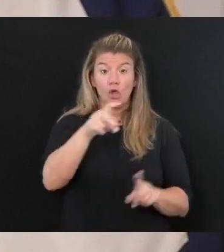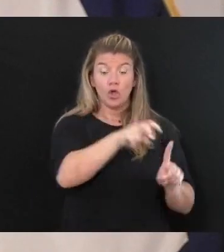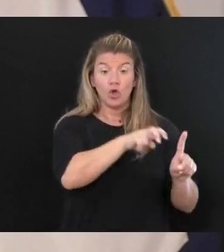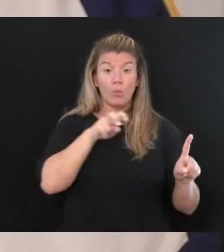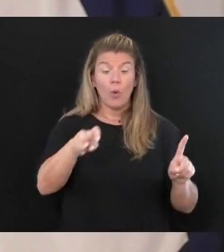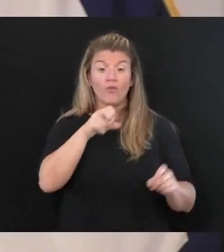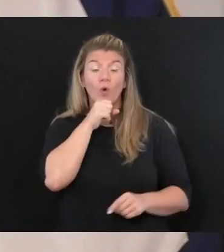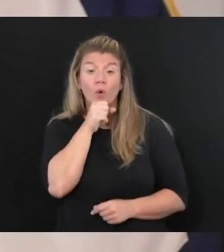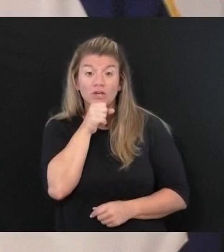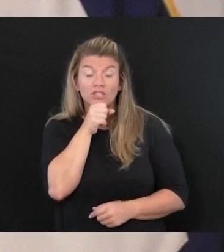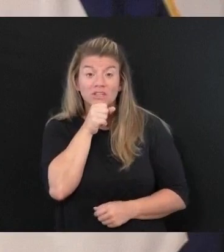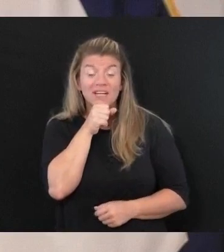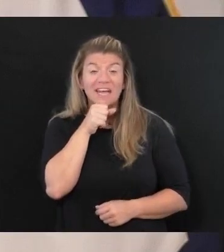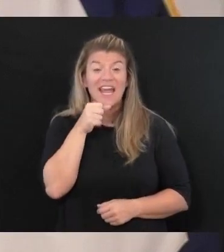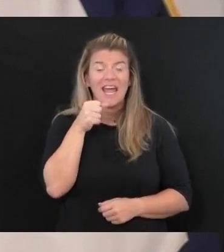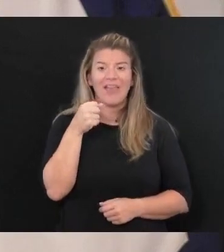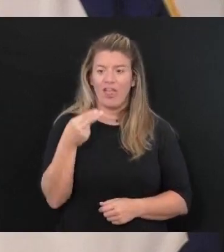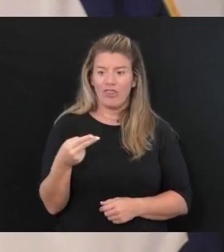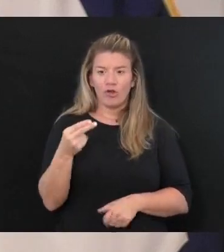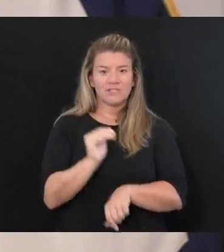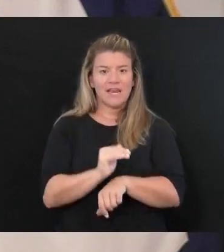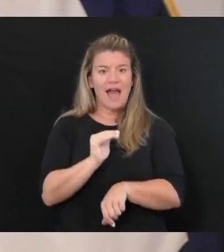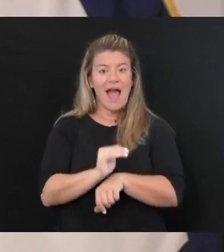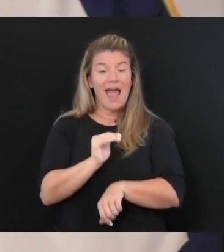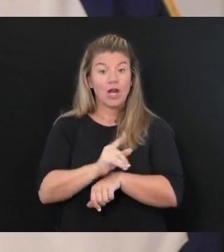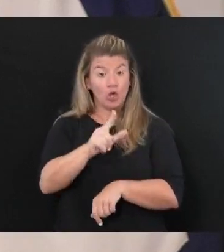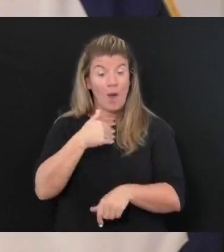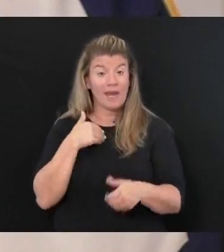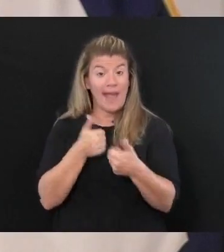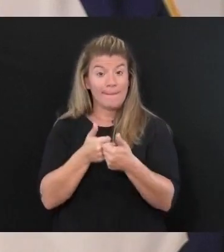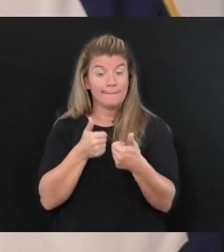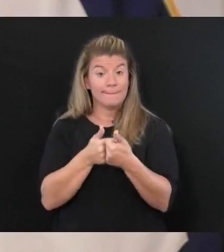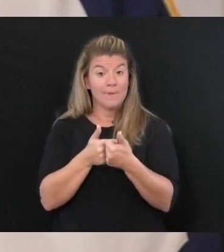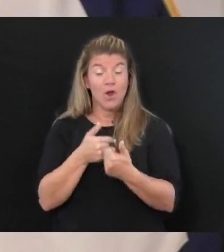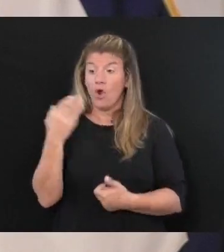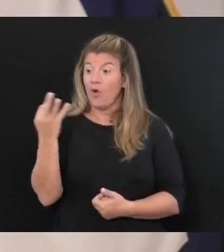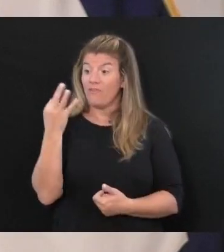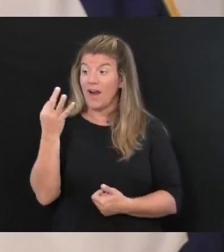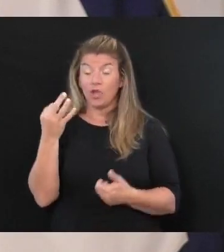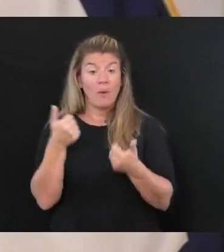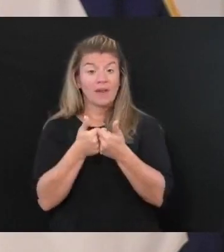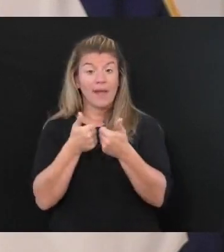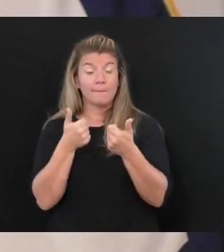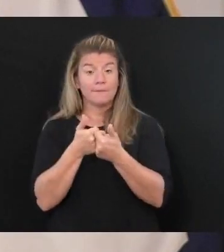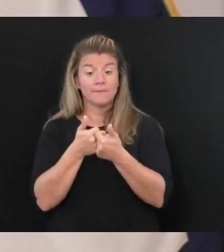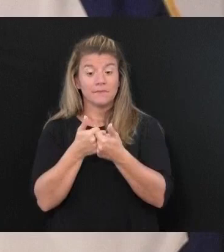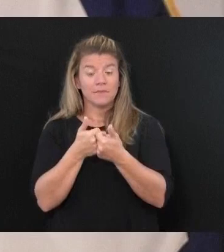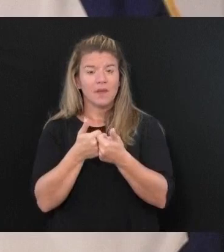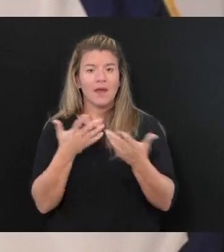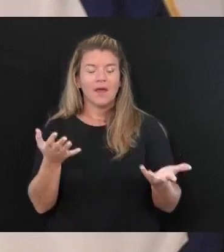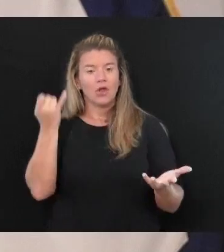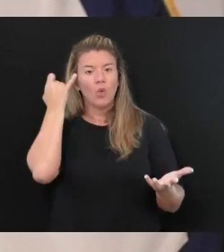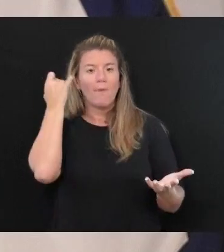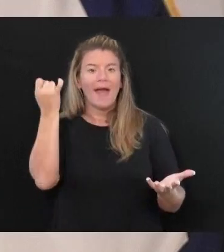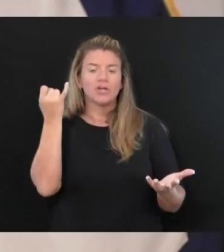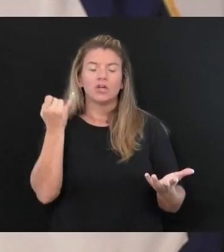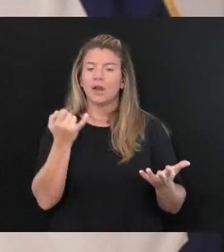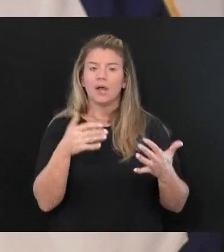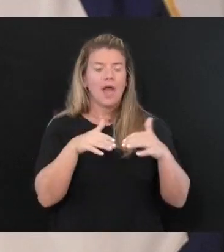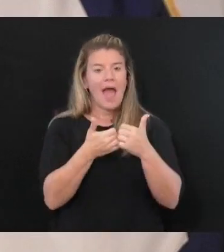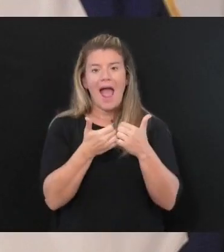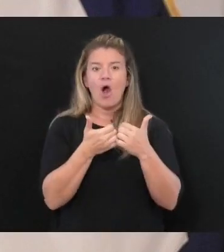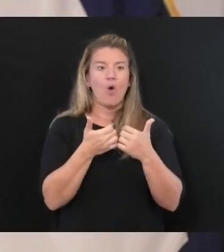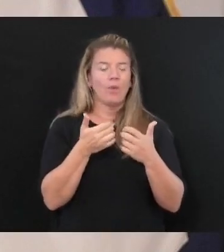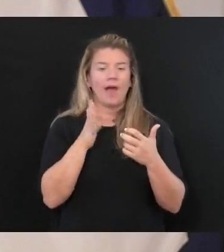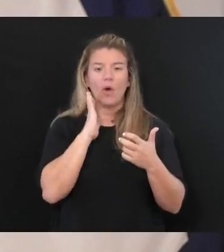orange and on Thursday night you were playing, or on Friday you were playing, can you just imagine how that